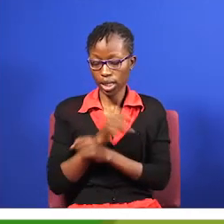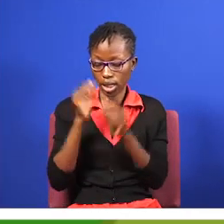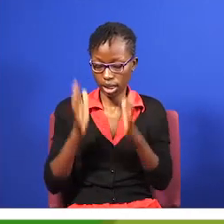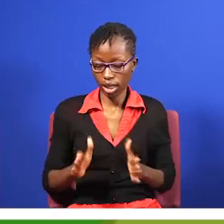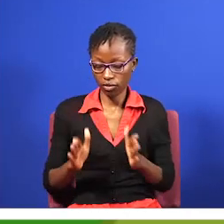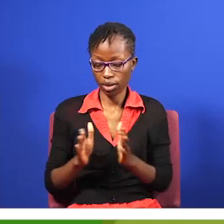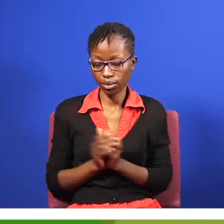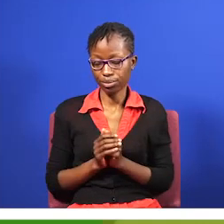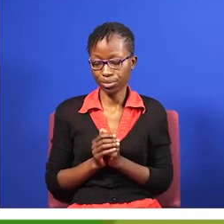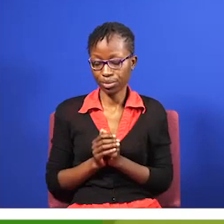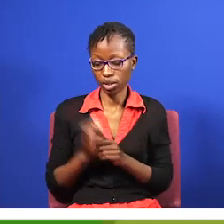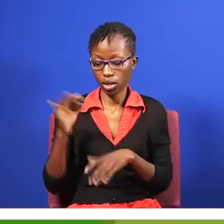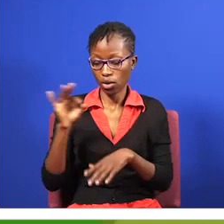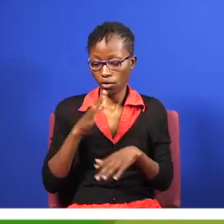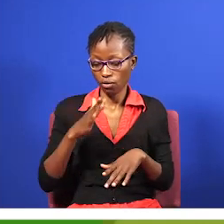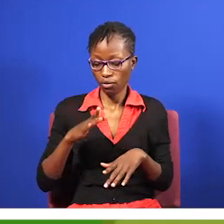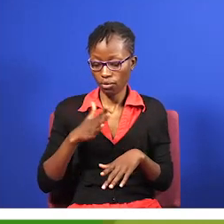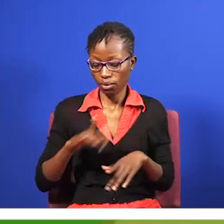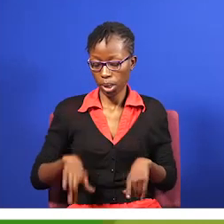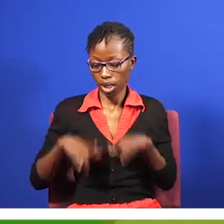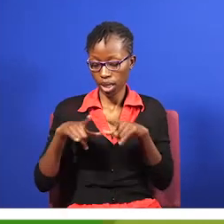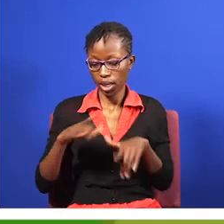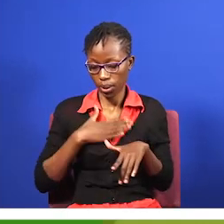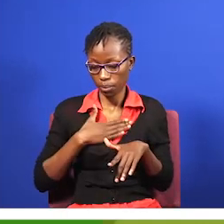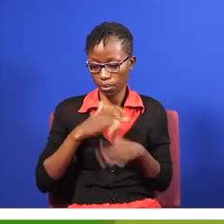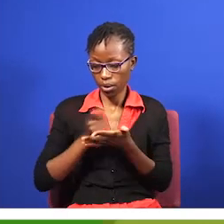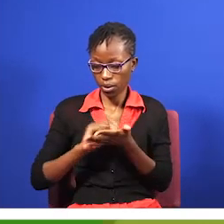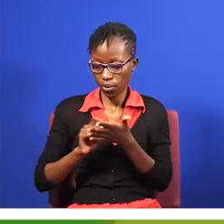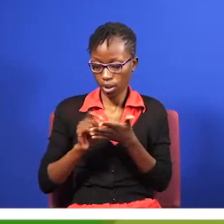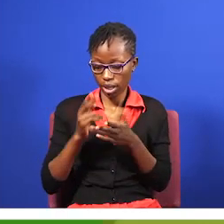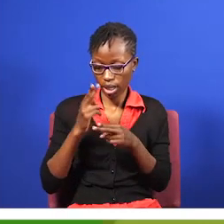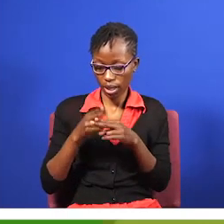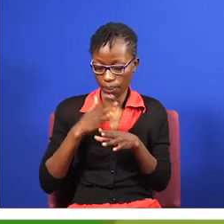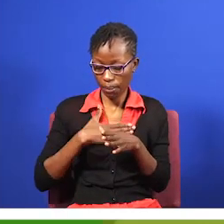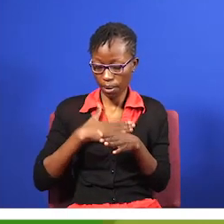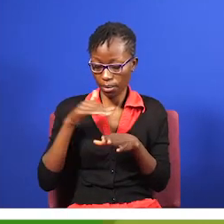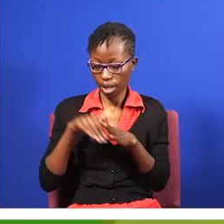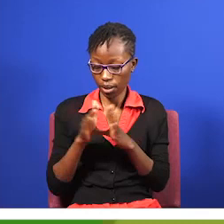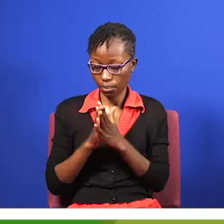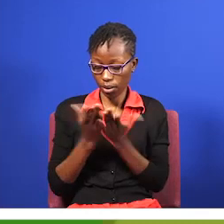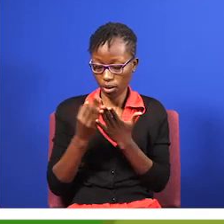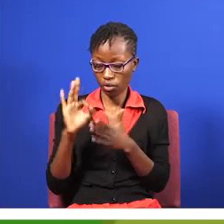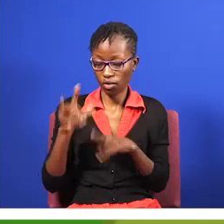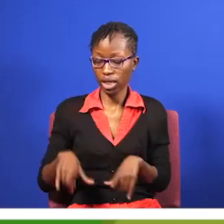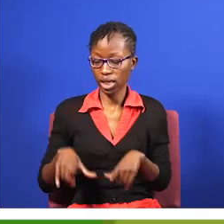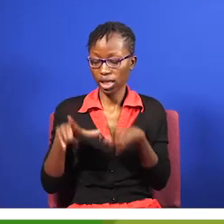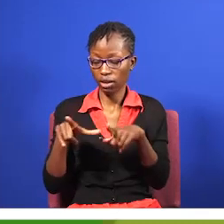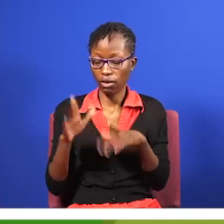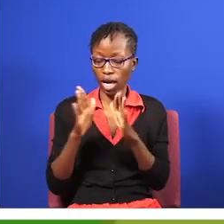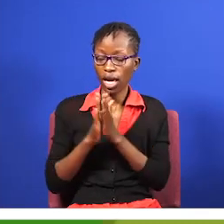and Savior of my life. Write my name in the book of